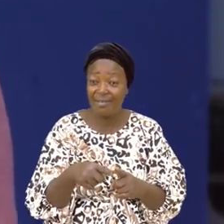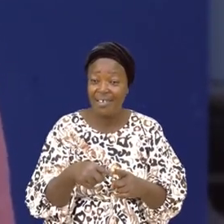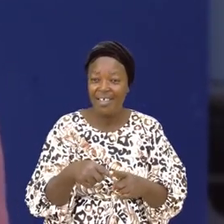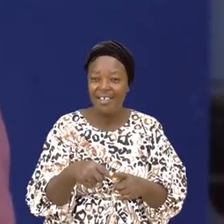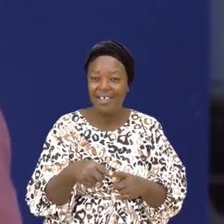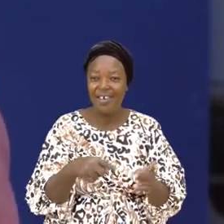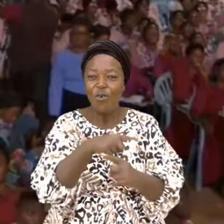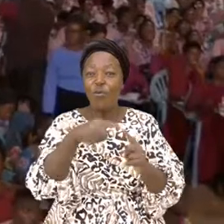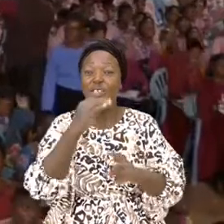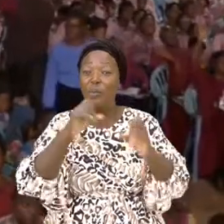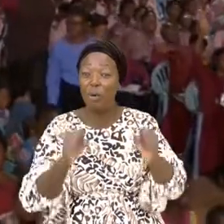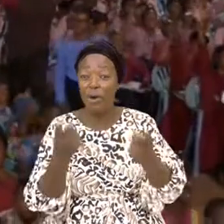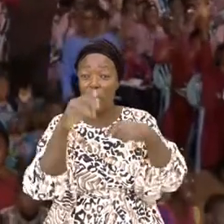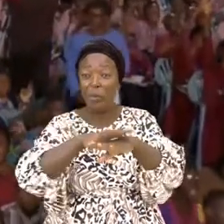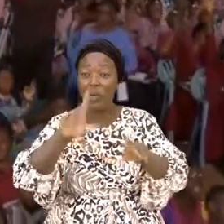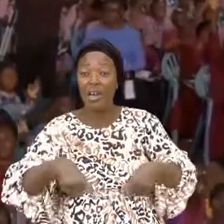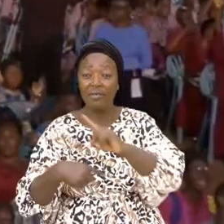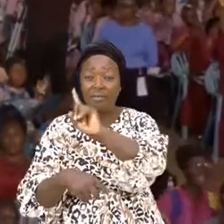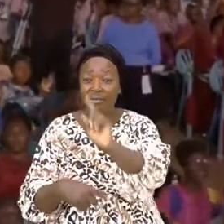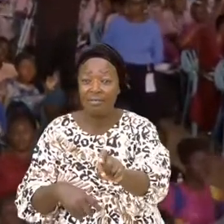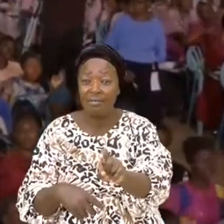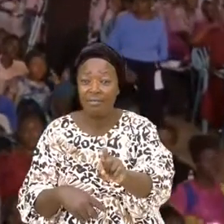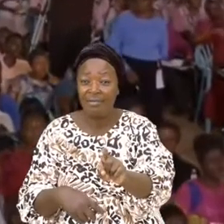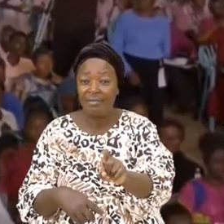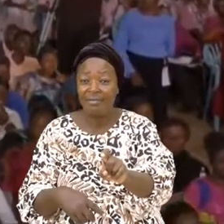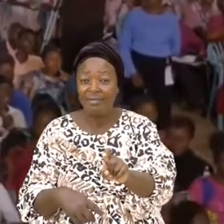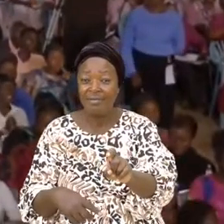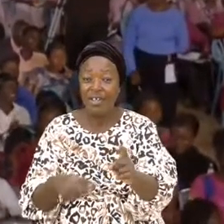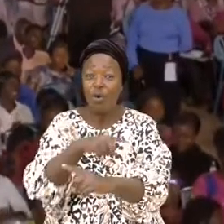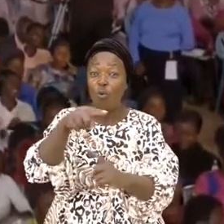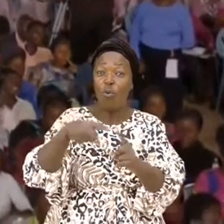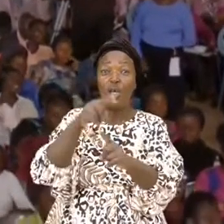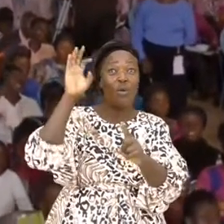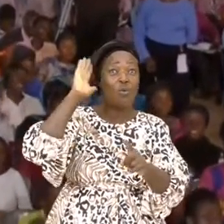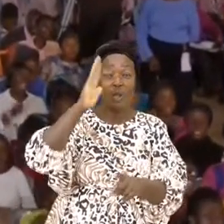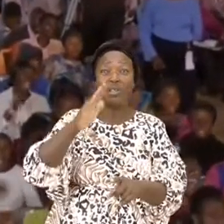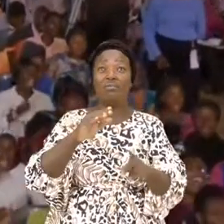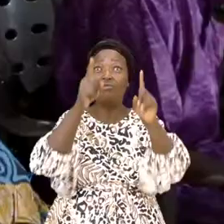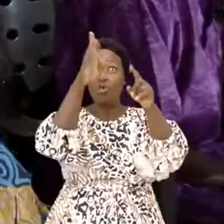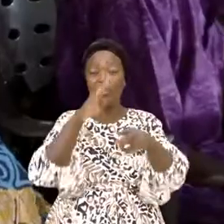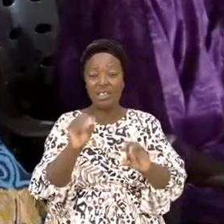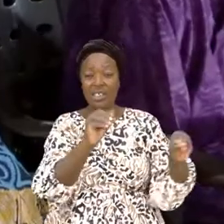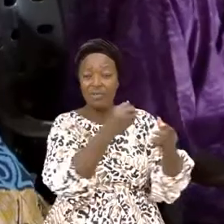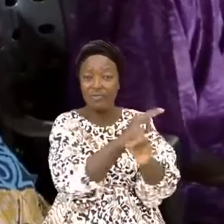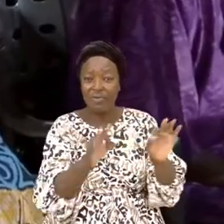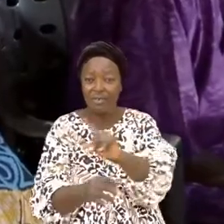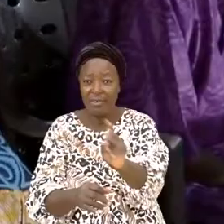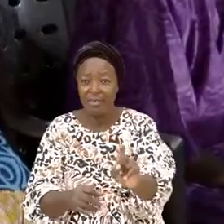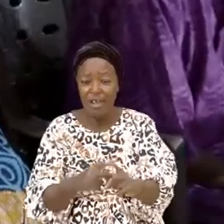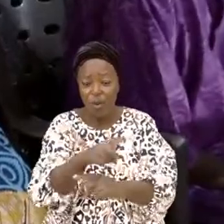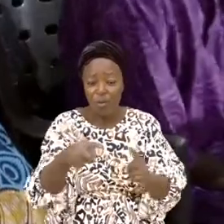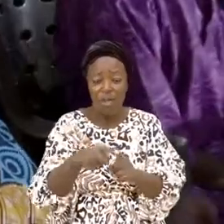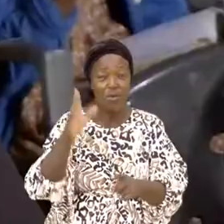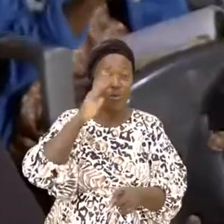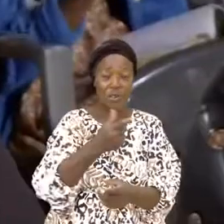When is the power of God coming upon your life? When will he set you free? When will he deliver